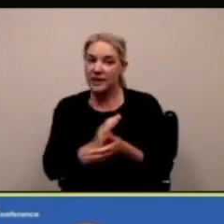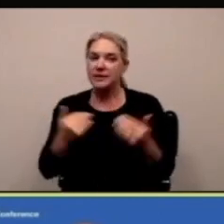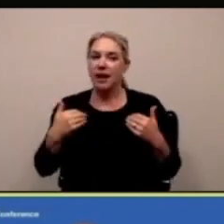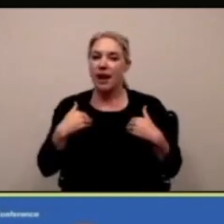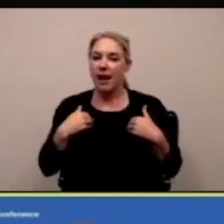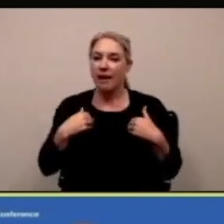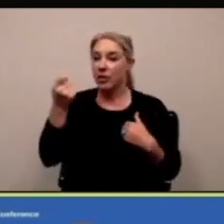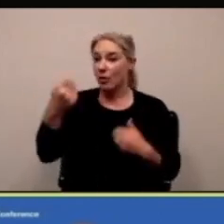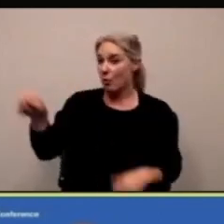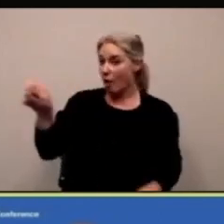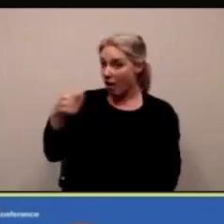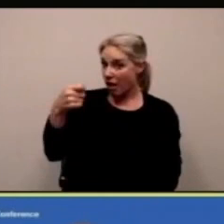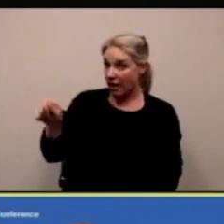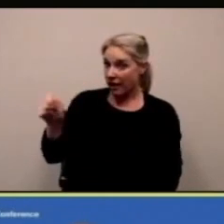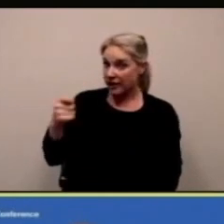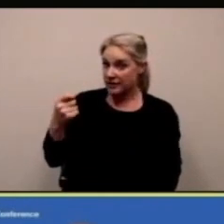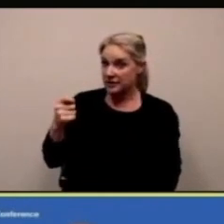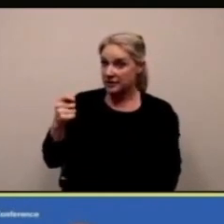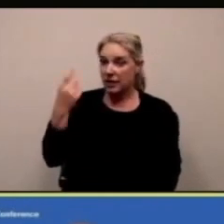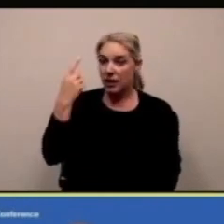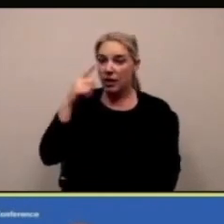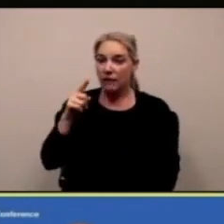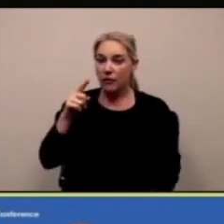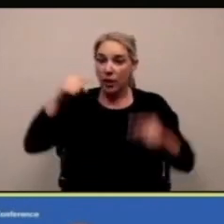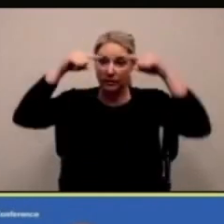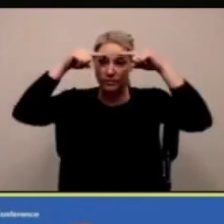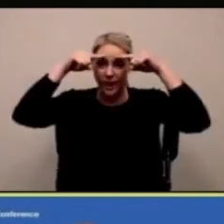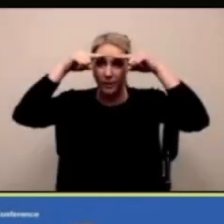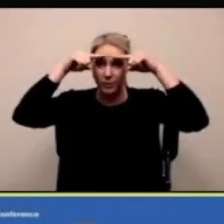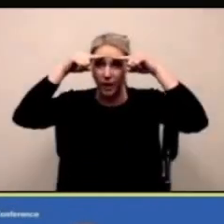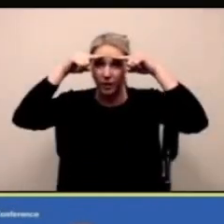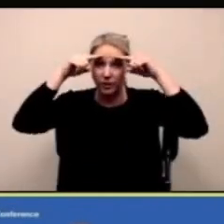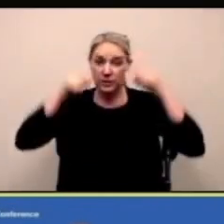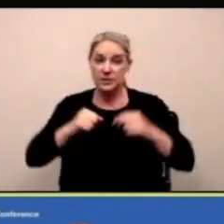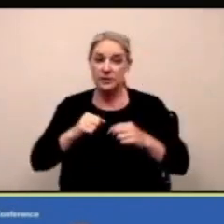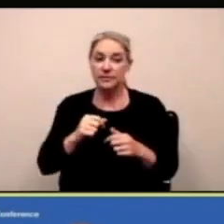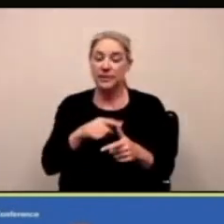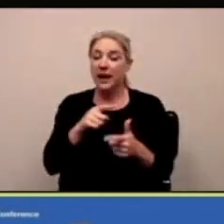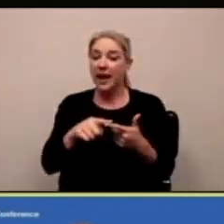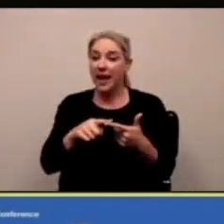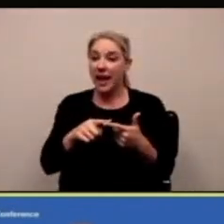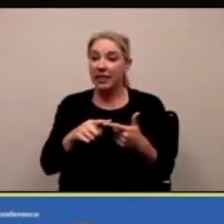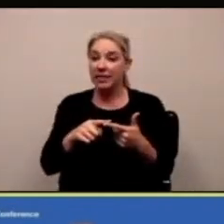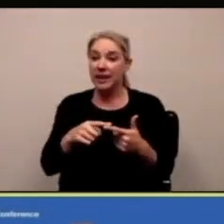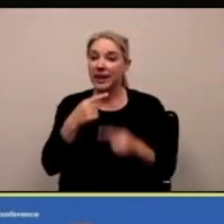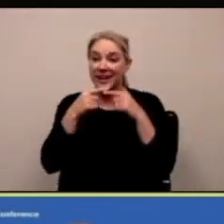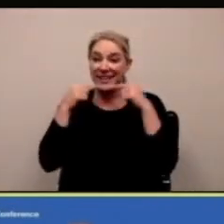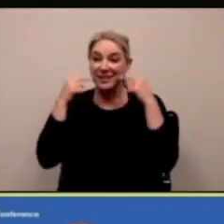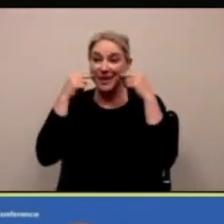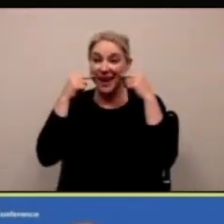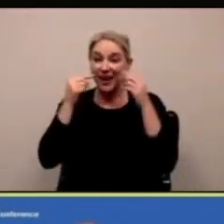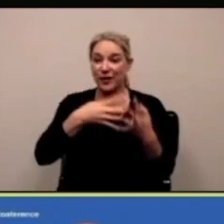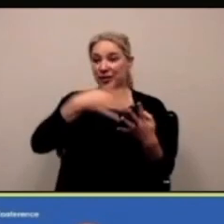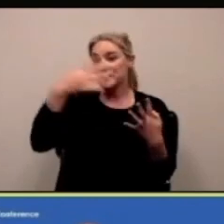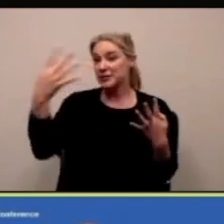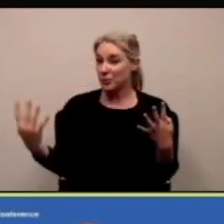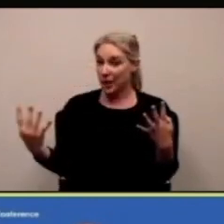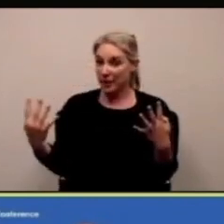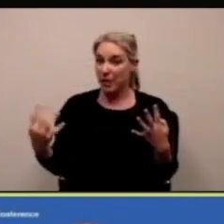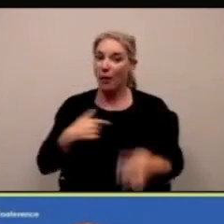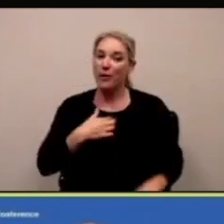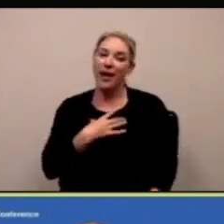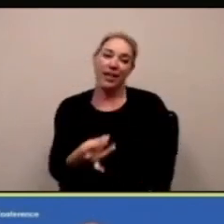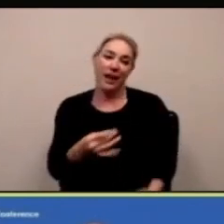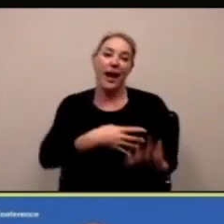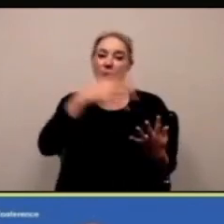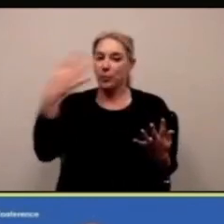wands as for eyebrows. And then the mouth is a rainbow just because I like rainbows. And so